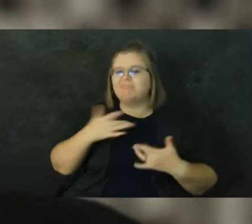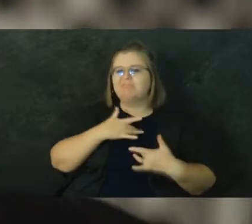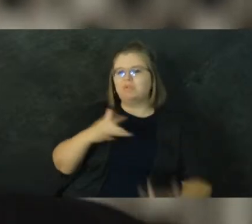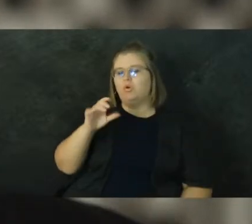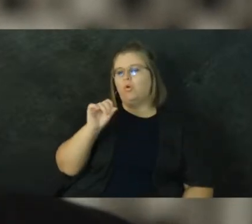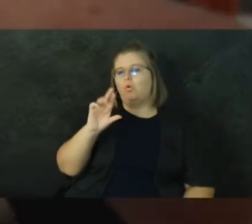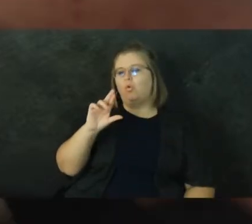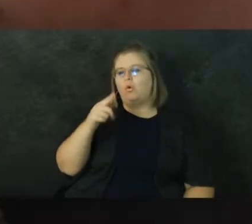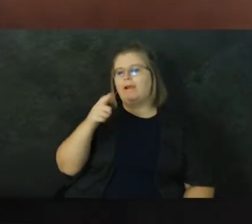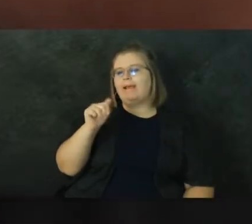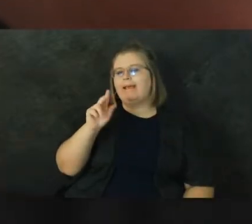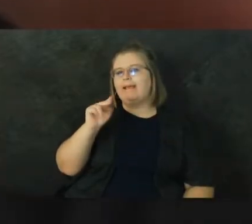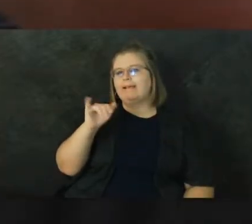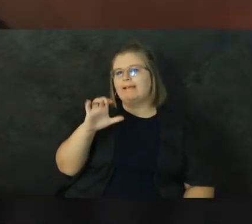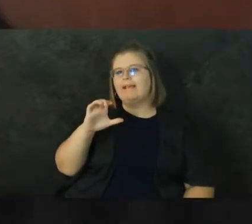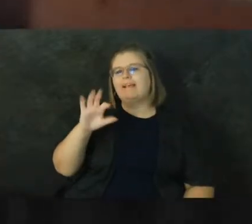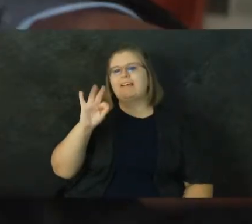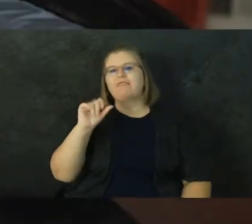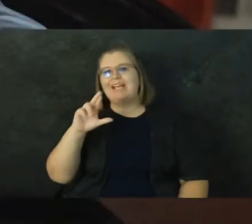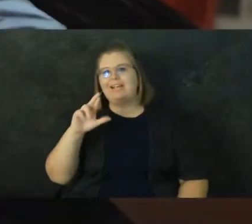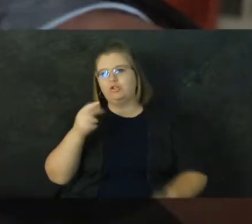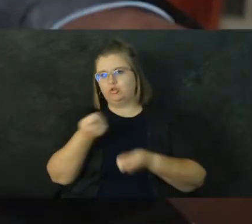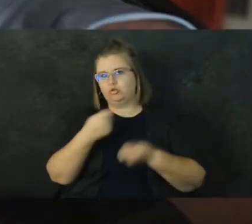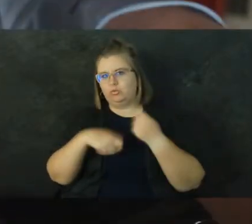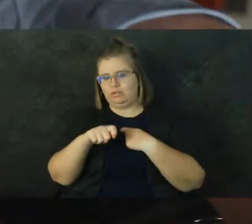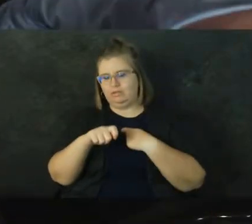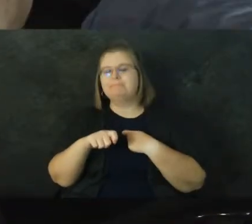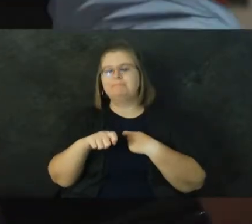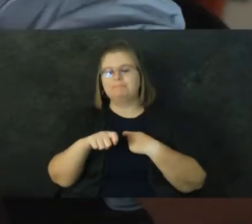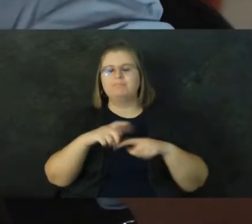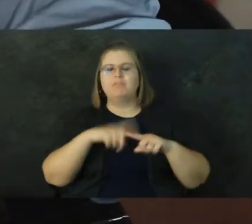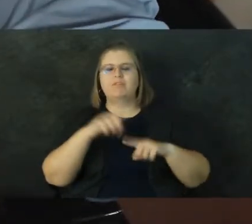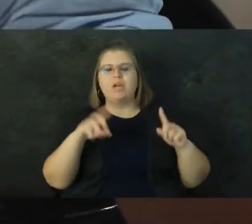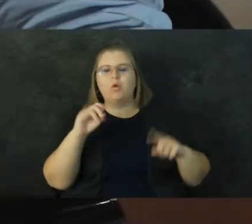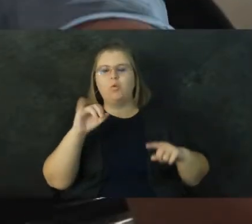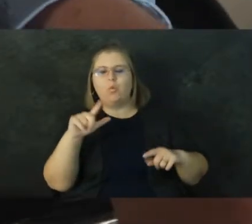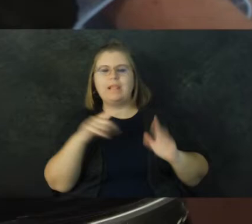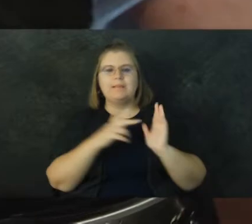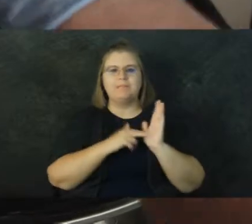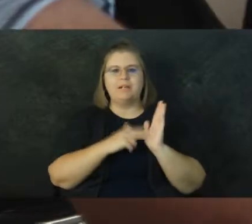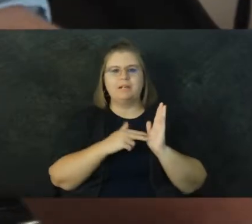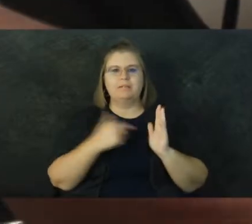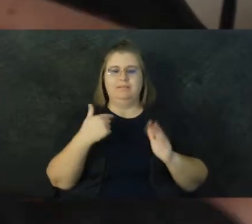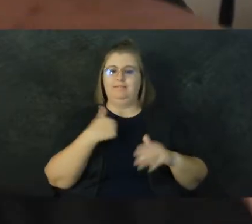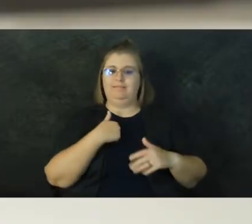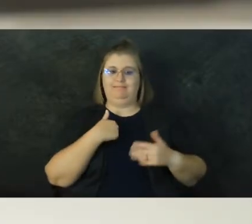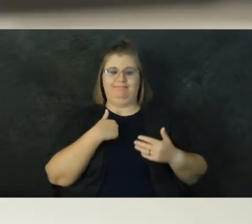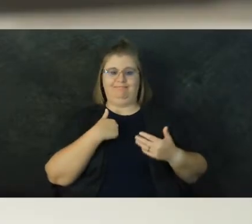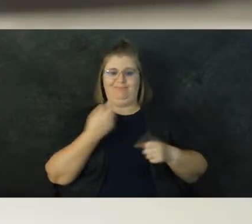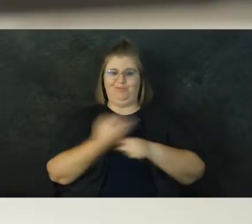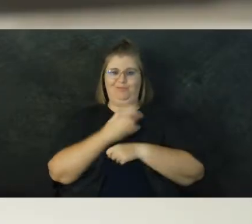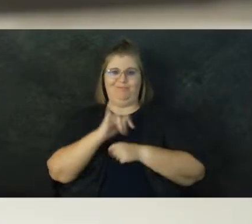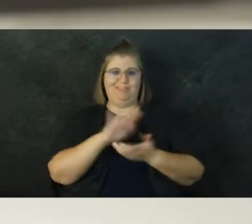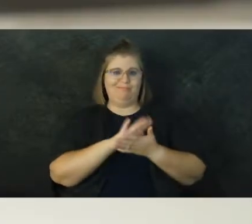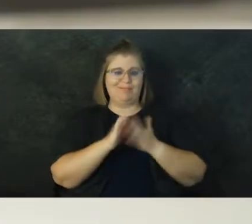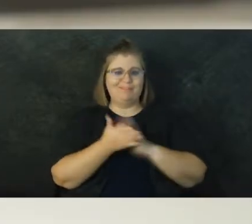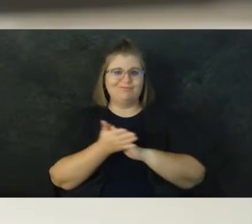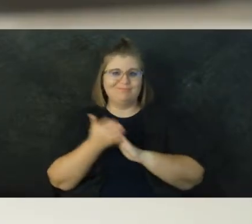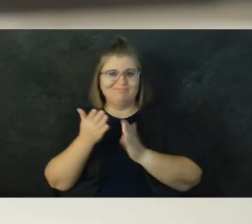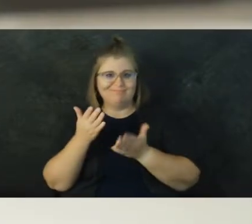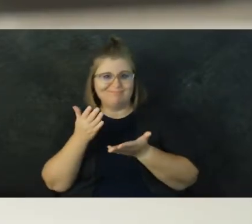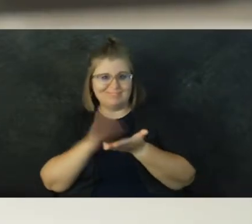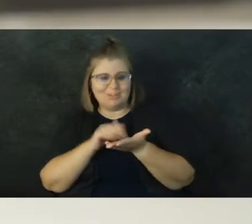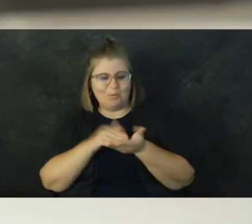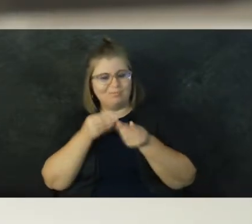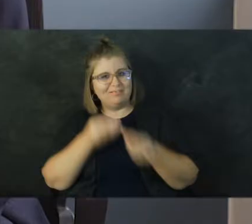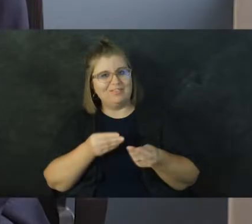ingredients, usually organic, fair trade ingredients whenever possible, various oils and butters, and I turn them into wonderful